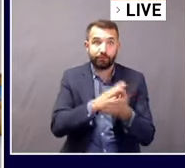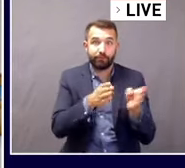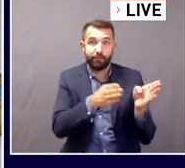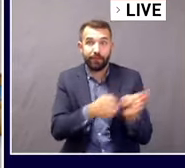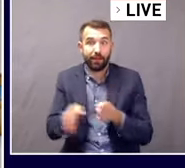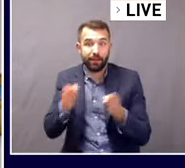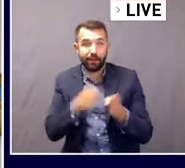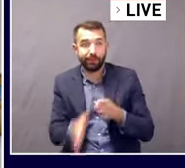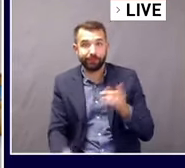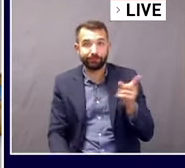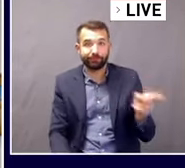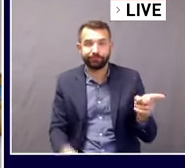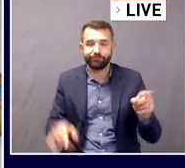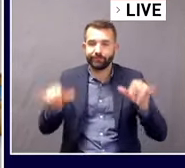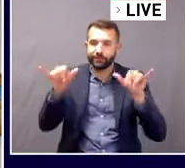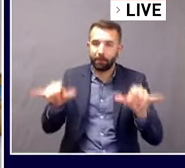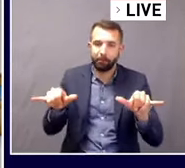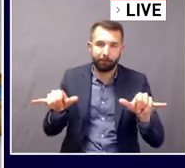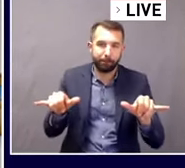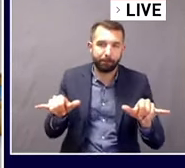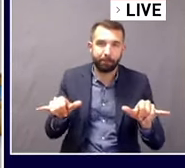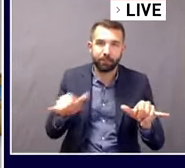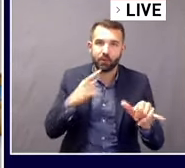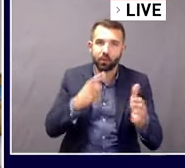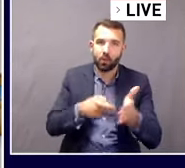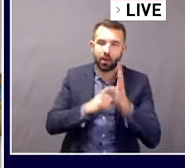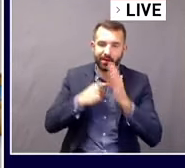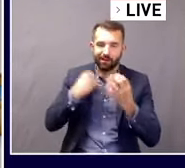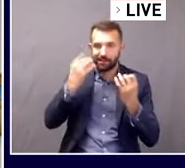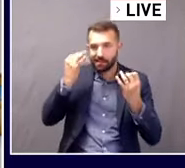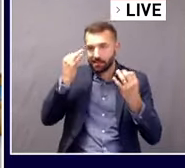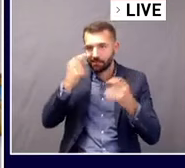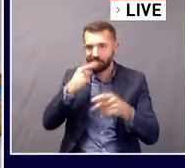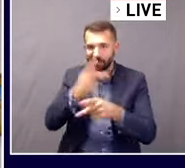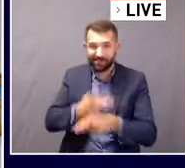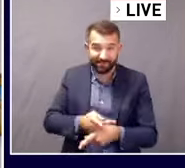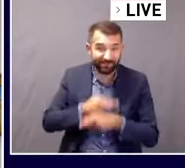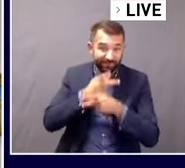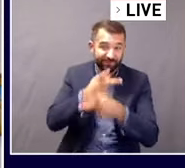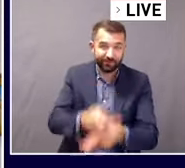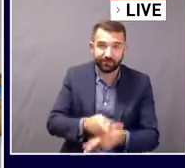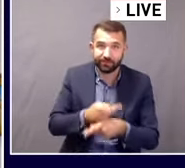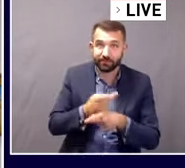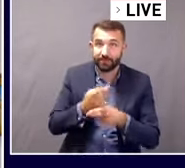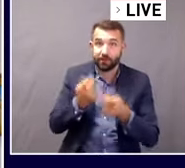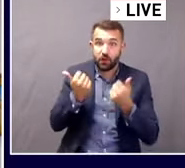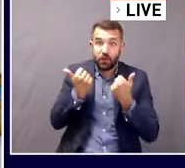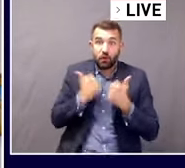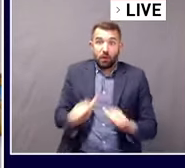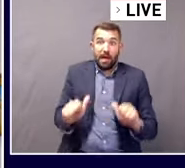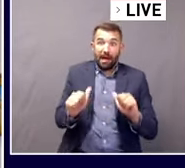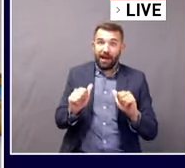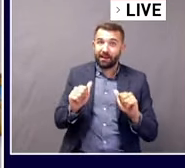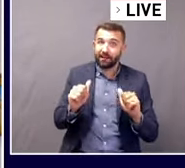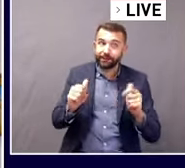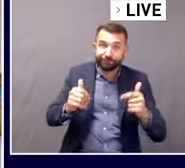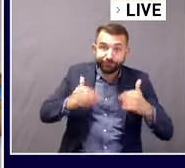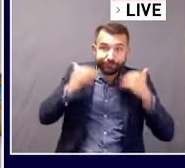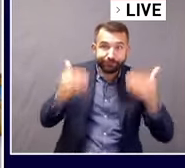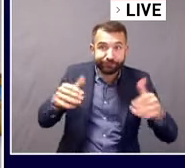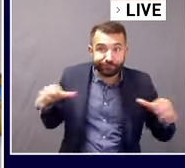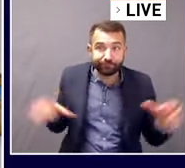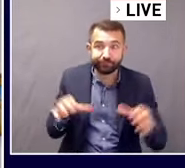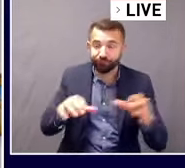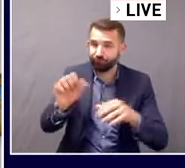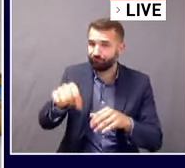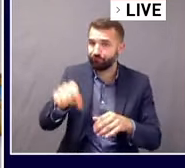with the intention of going in, trying to have those activities happen, and coming up with guidance